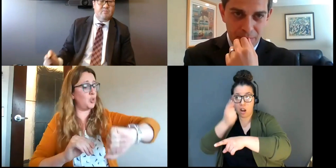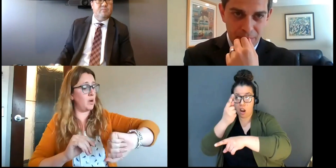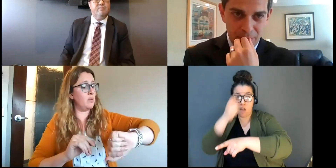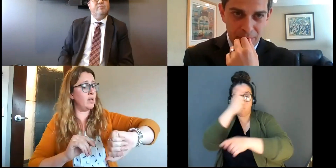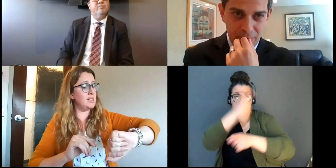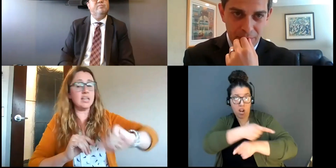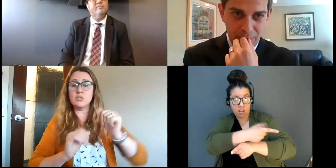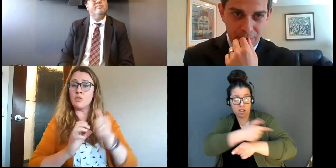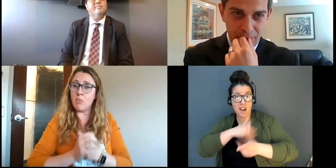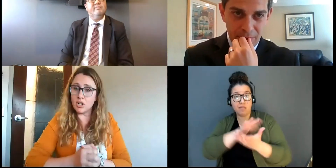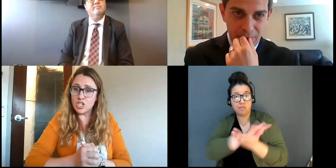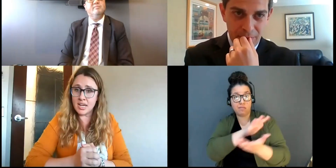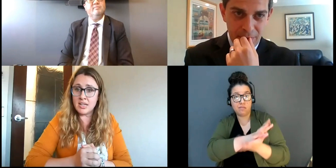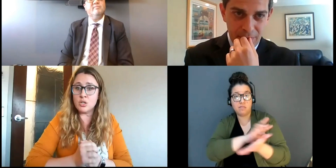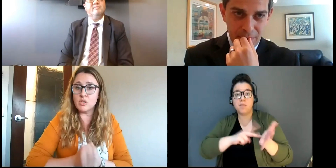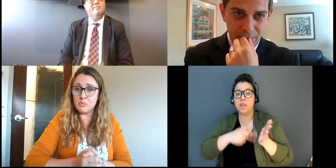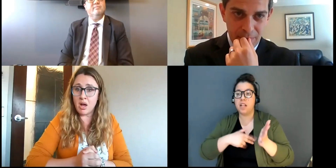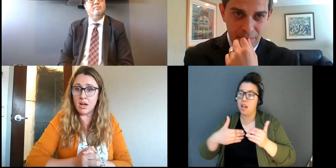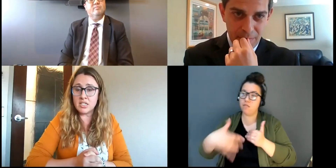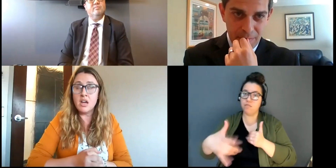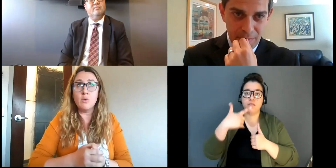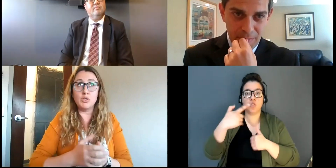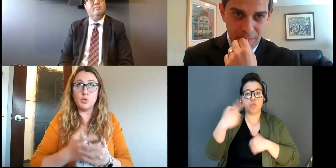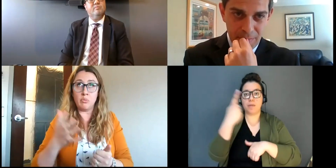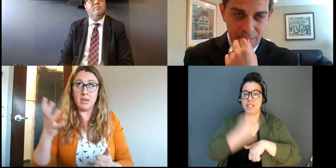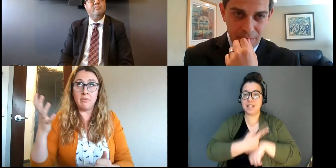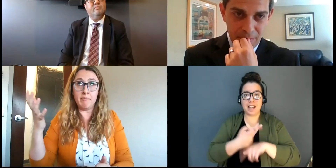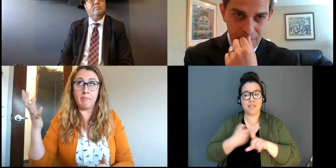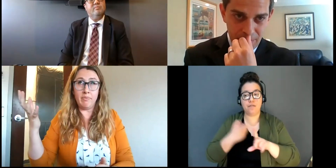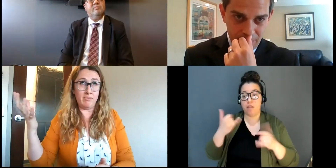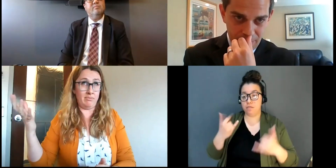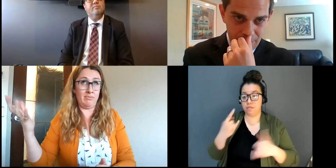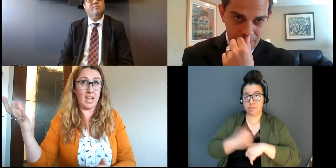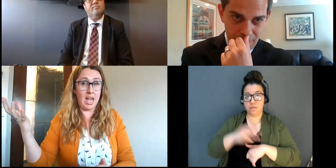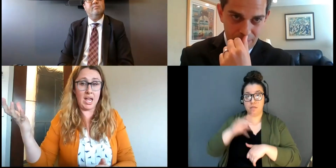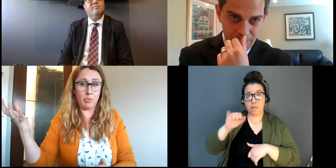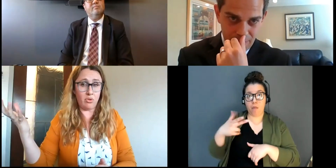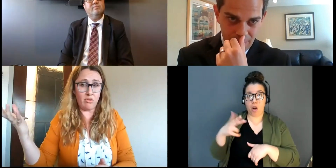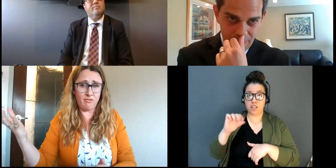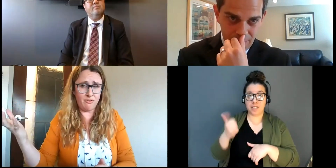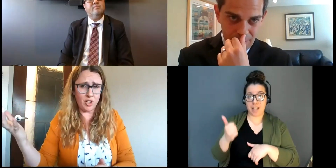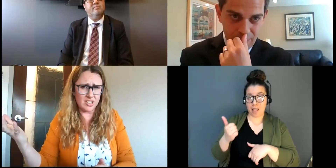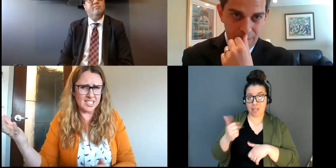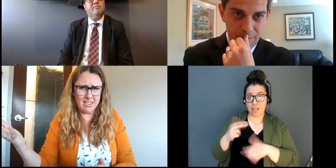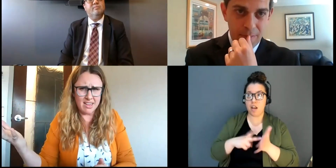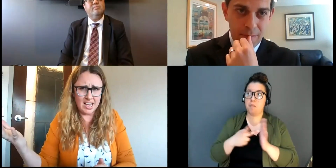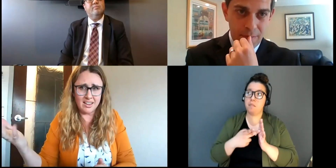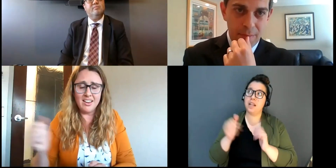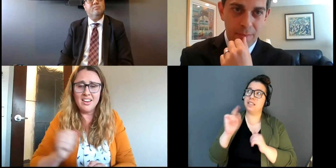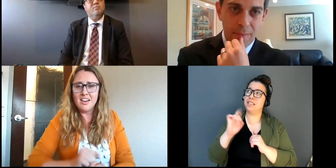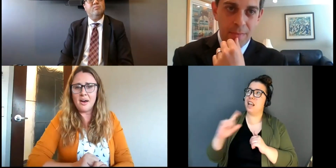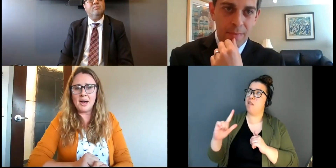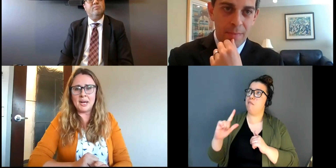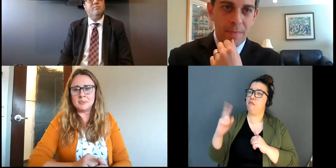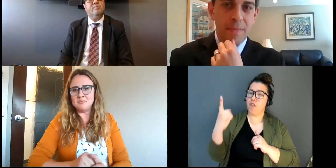He has 21 days from March 10 to respond, which will be April 1st, I